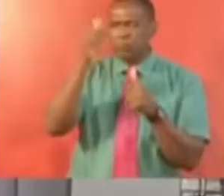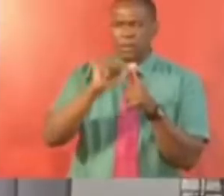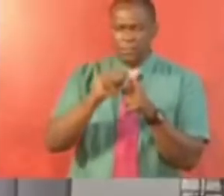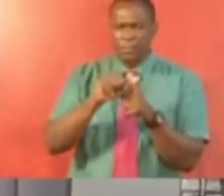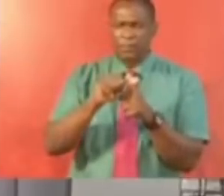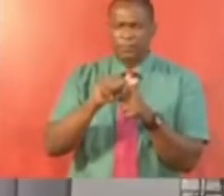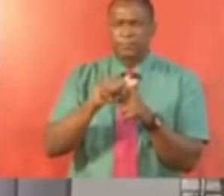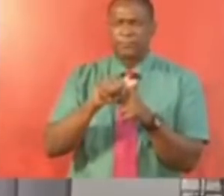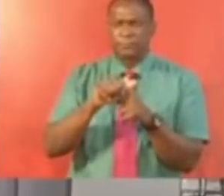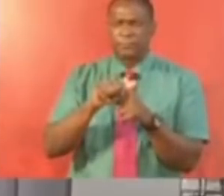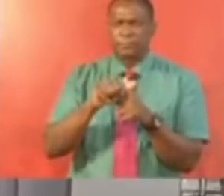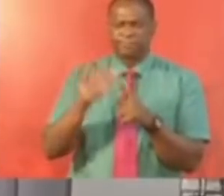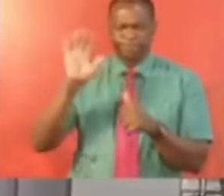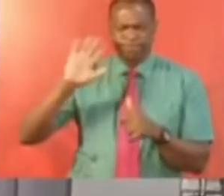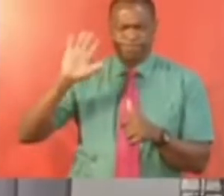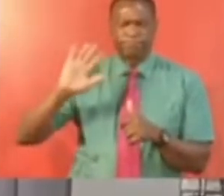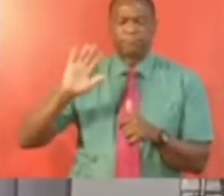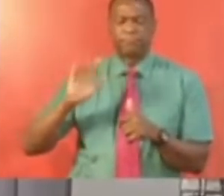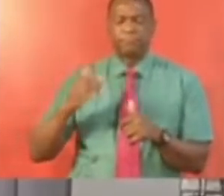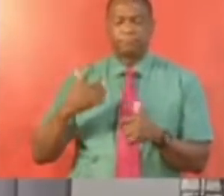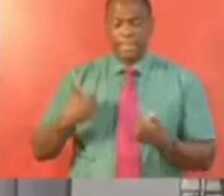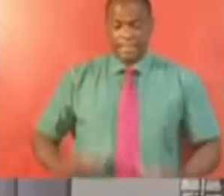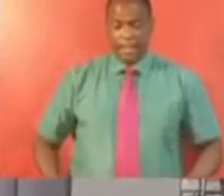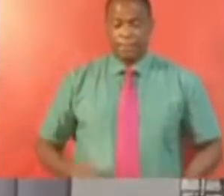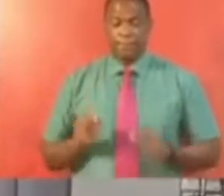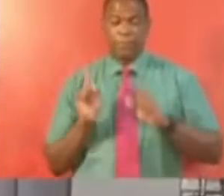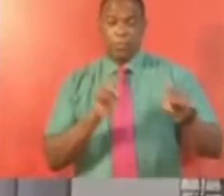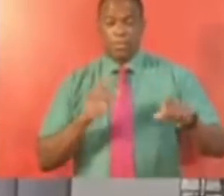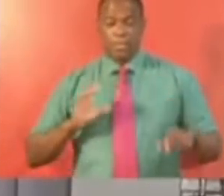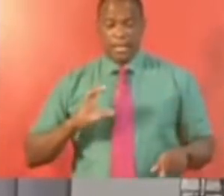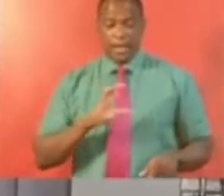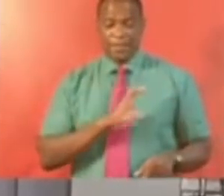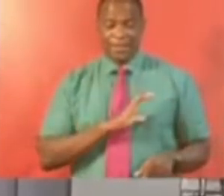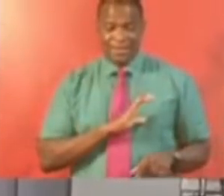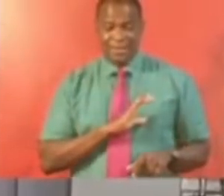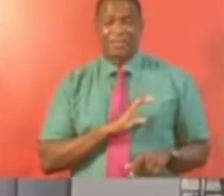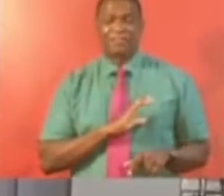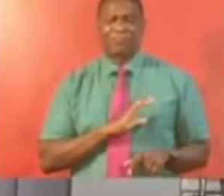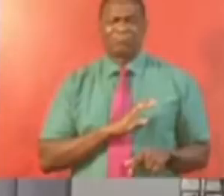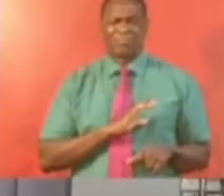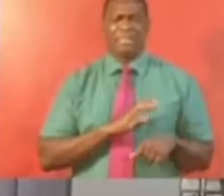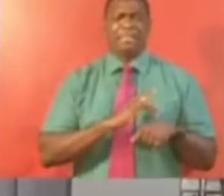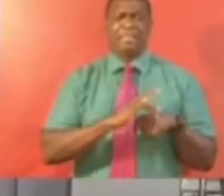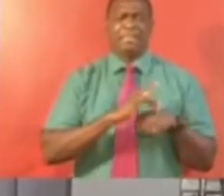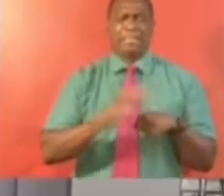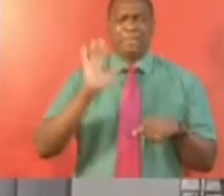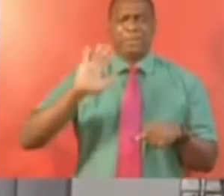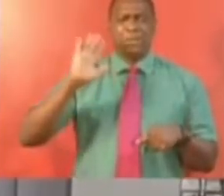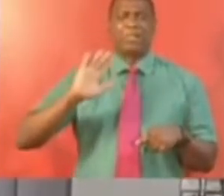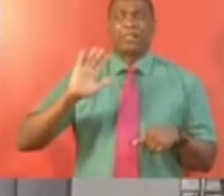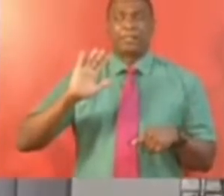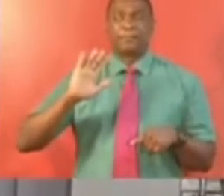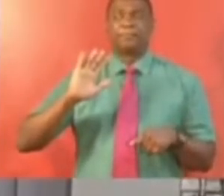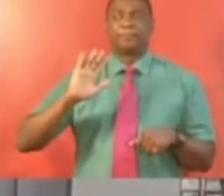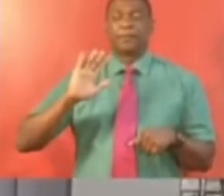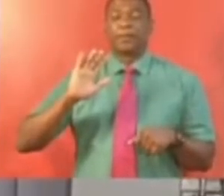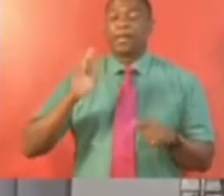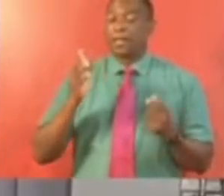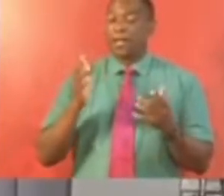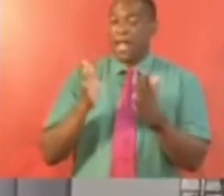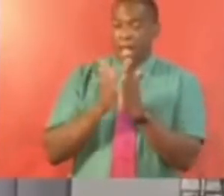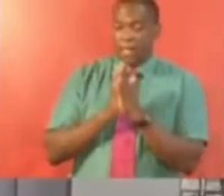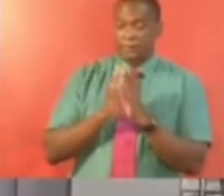I went to Cabinet very early in my last 10 years Minister of Health for Cabinet to sign